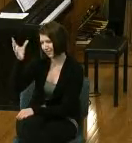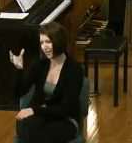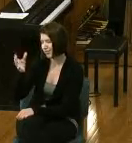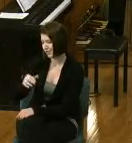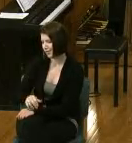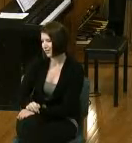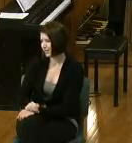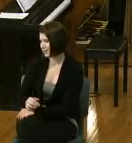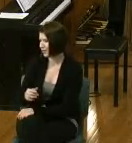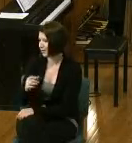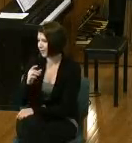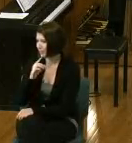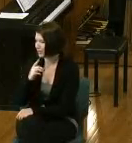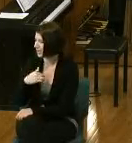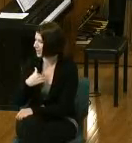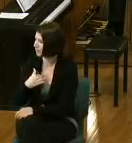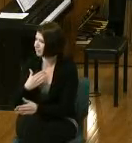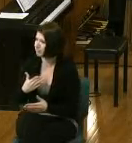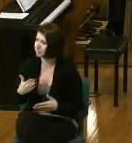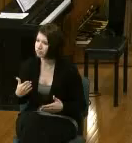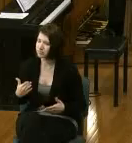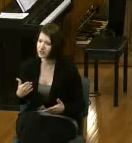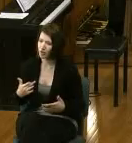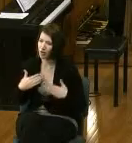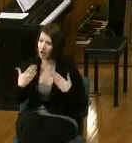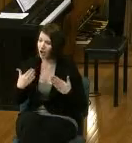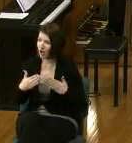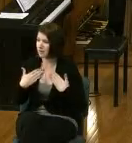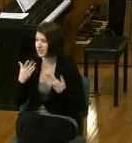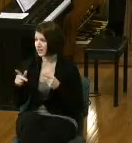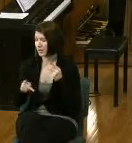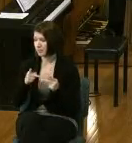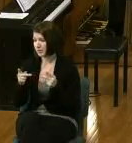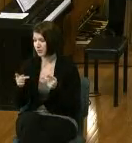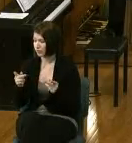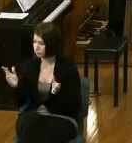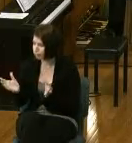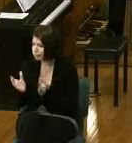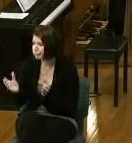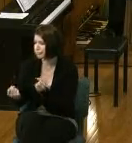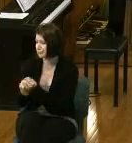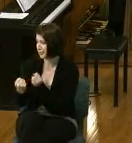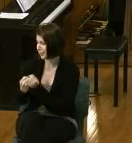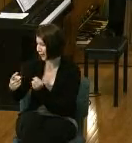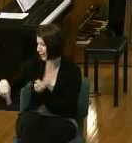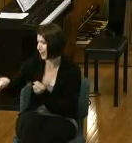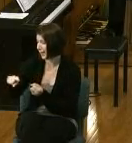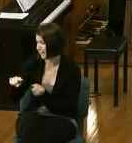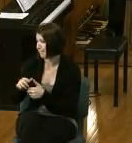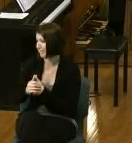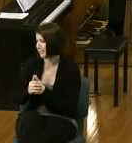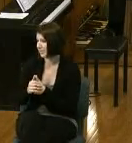and I'm glad that there were people along the way who encouraged him and his mother, and just as those young